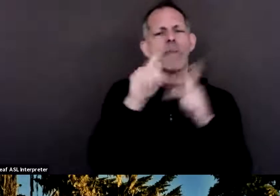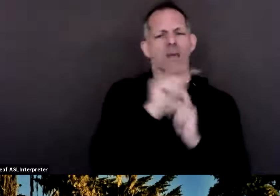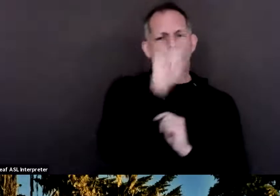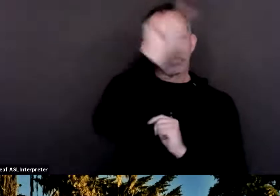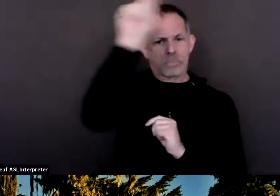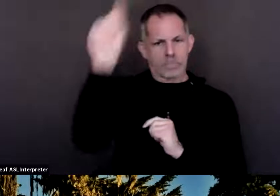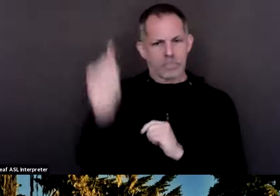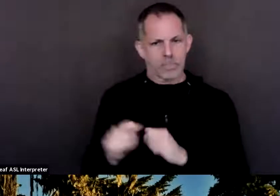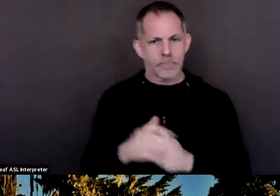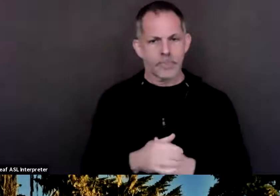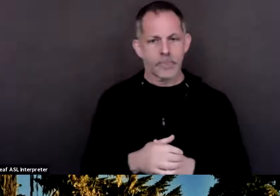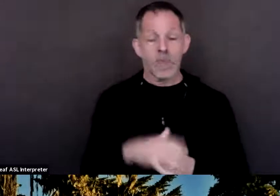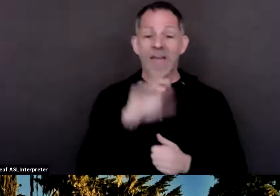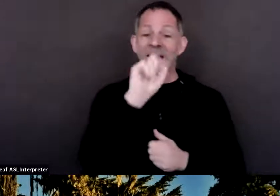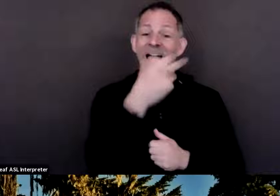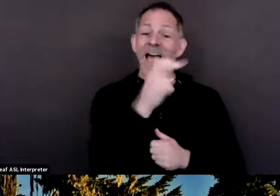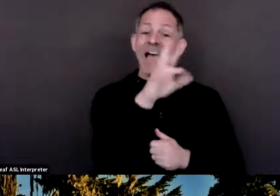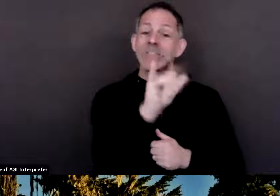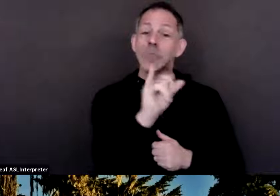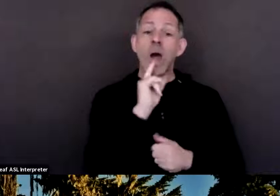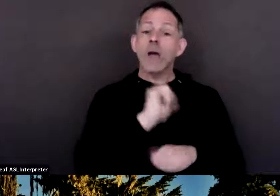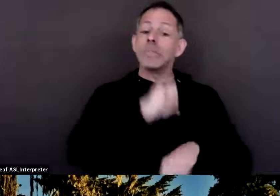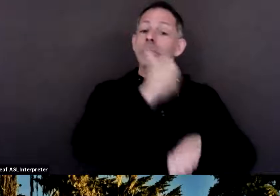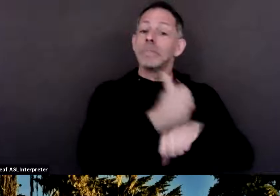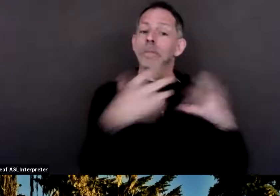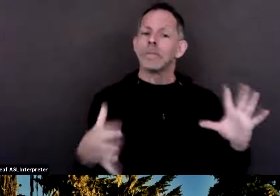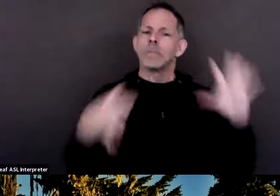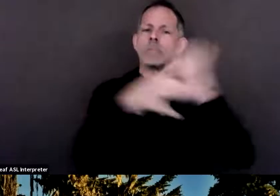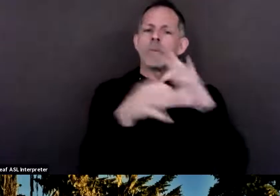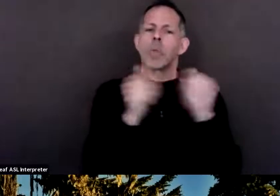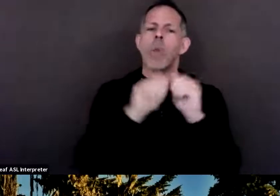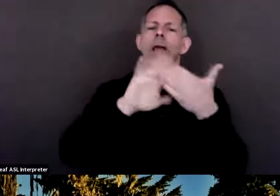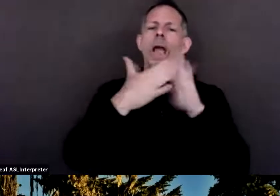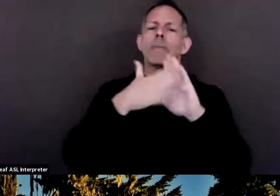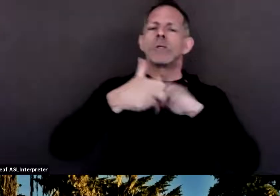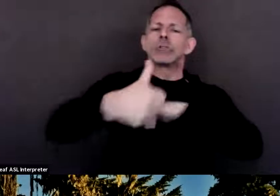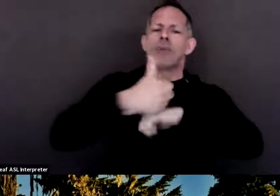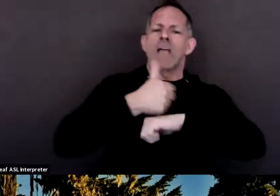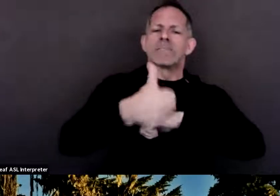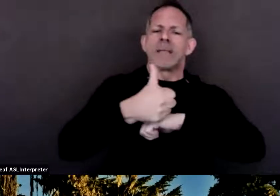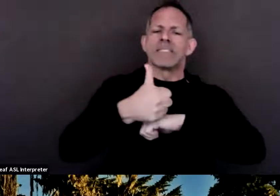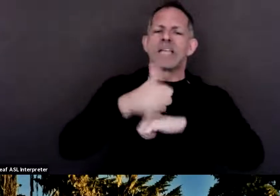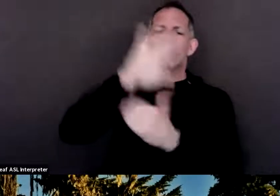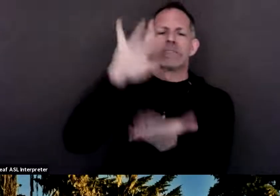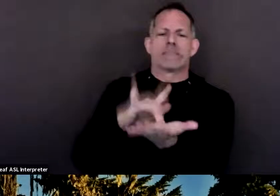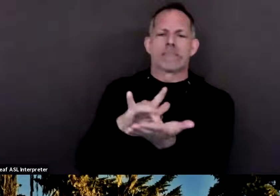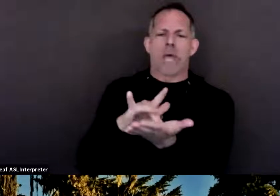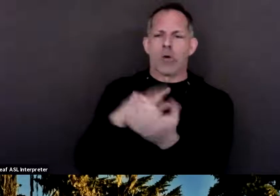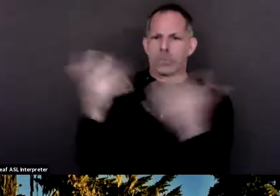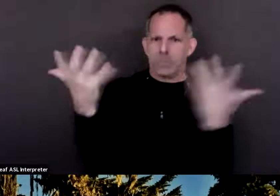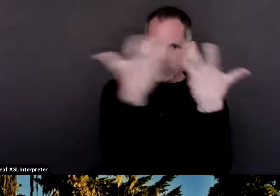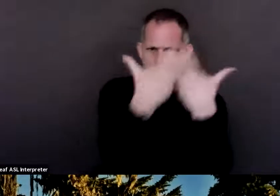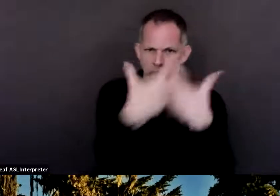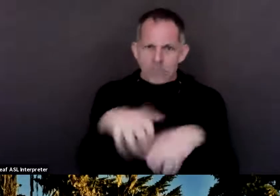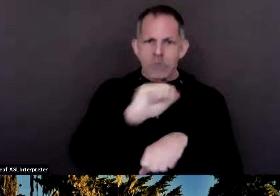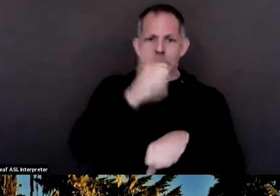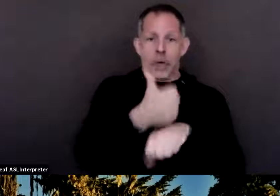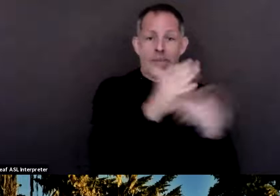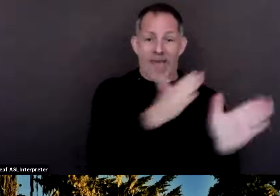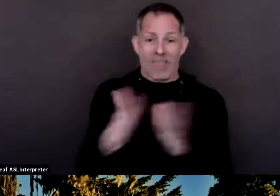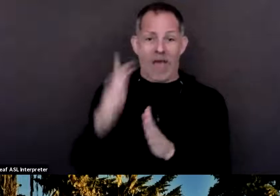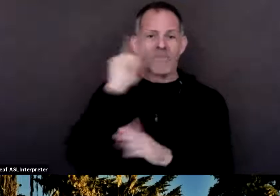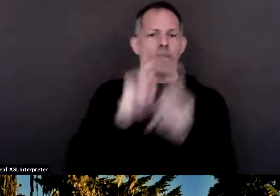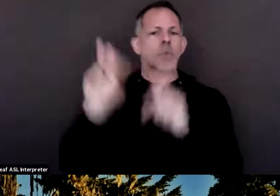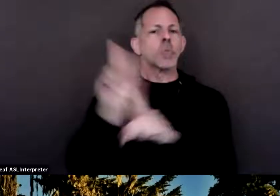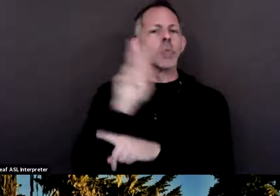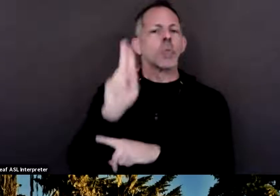Community Transit, which has information available on how to access the location, also using public transportation. And again,